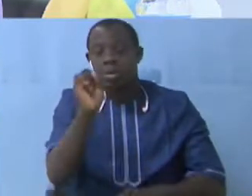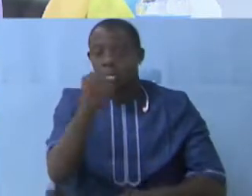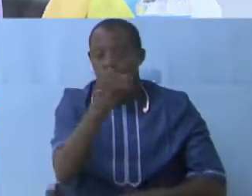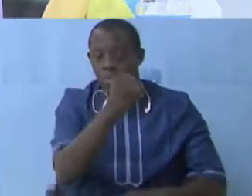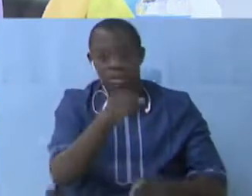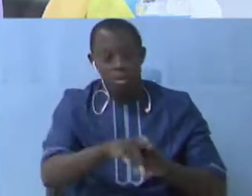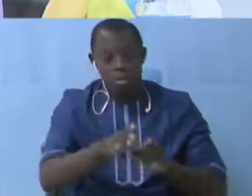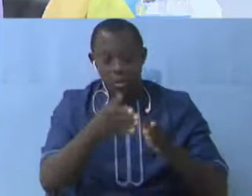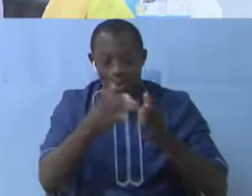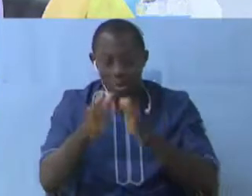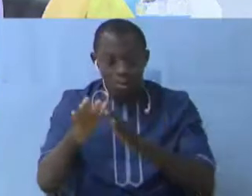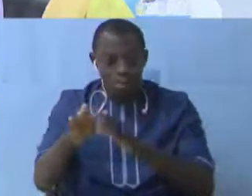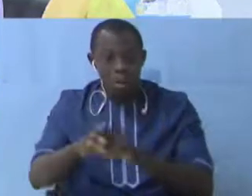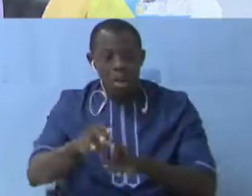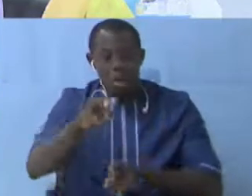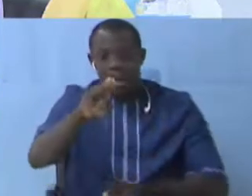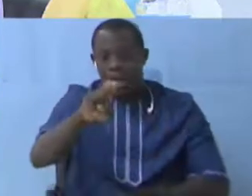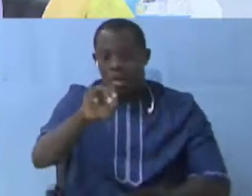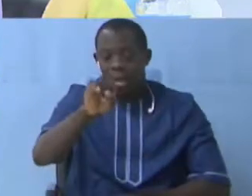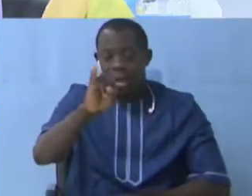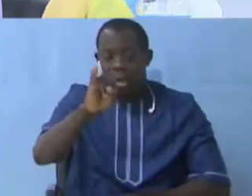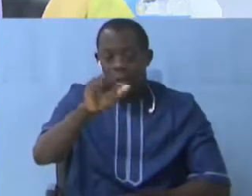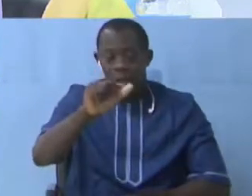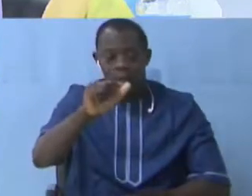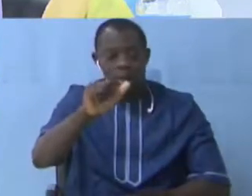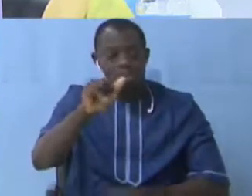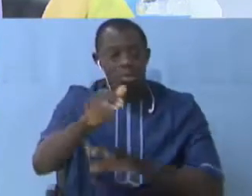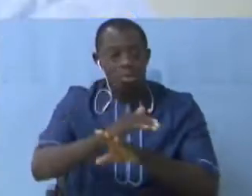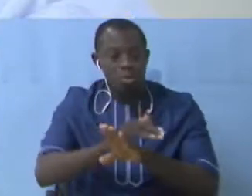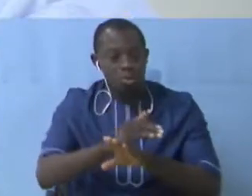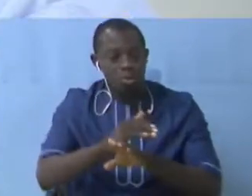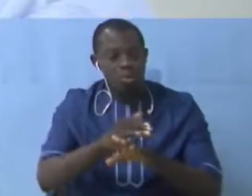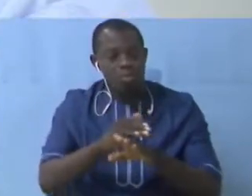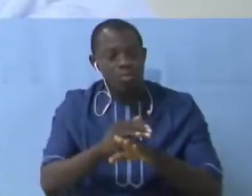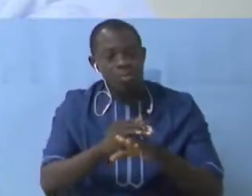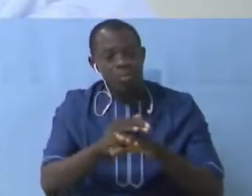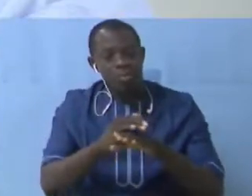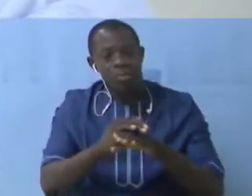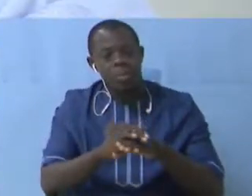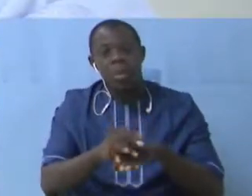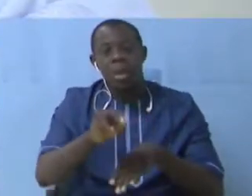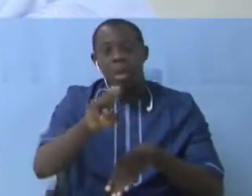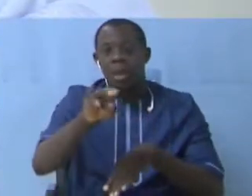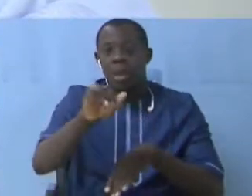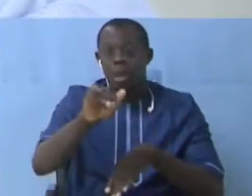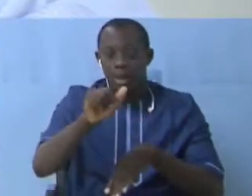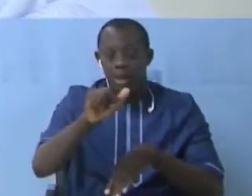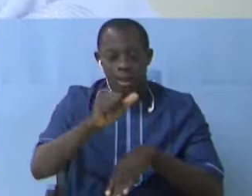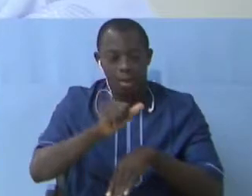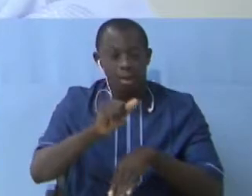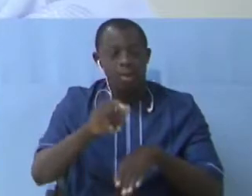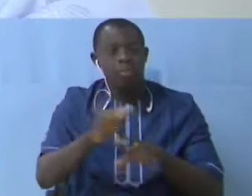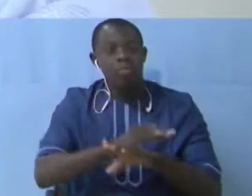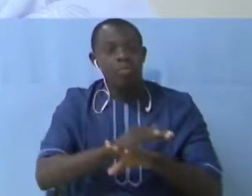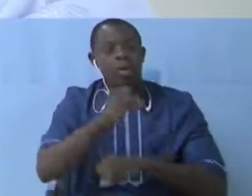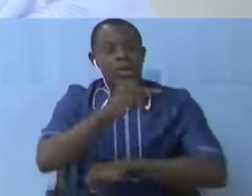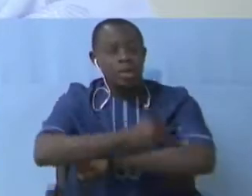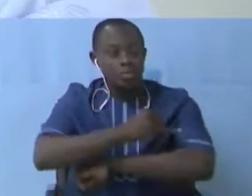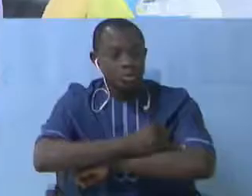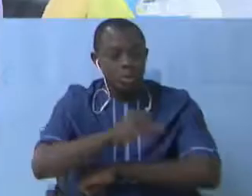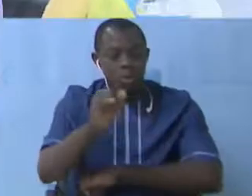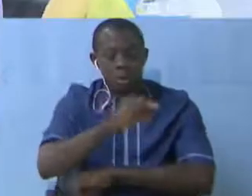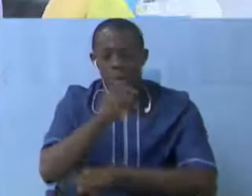repressive system, the NIA was really the institution that really